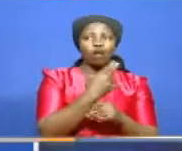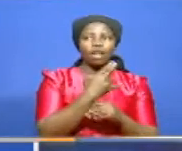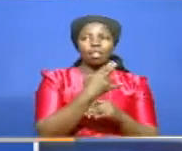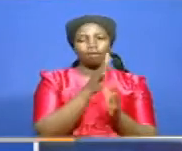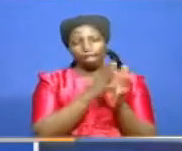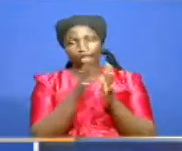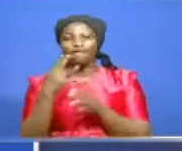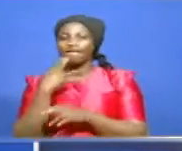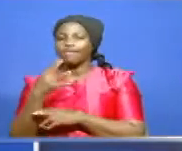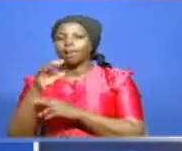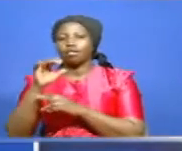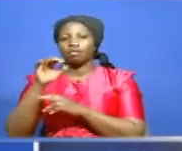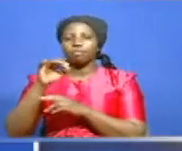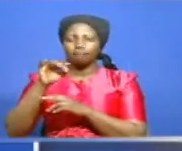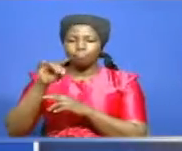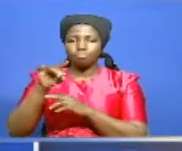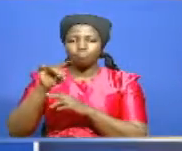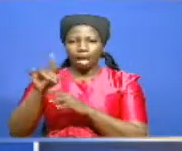marks.